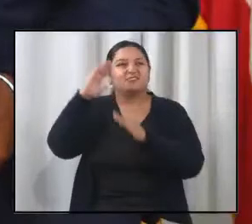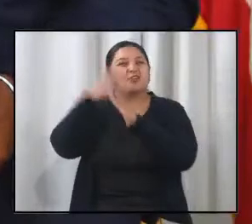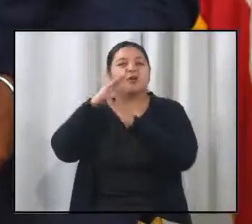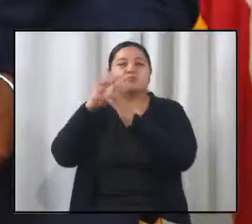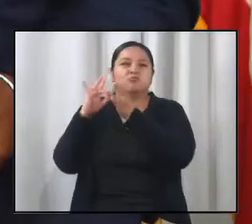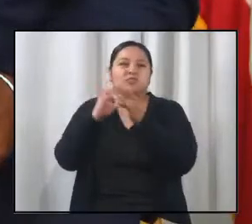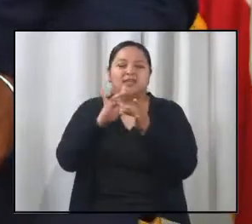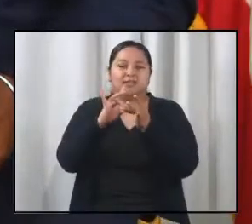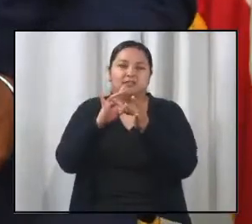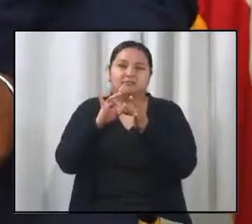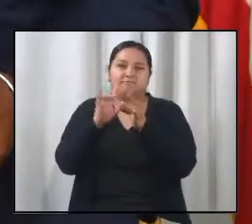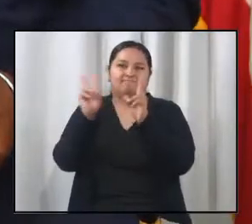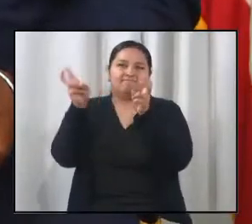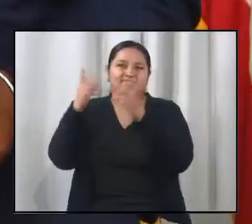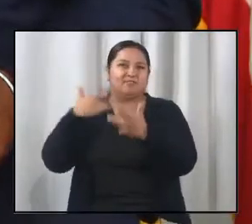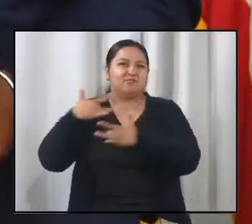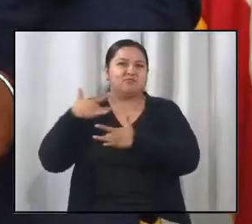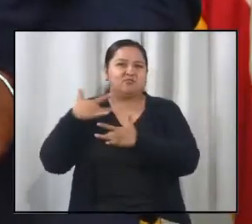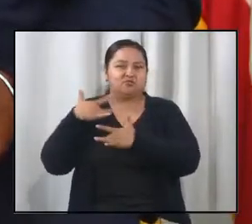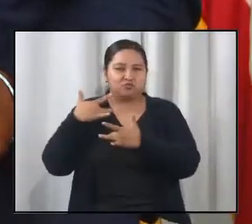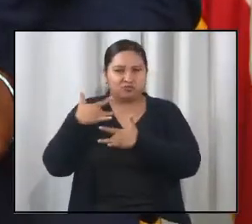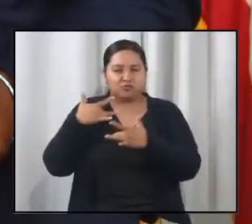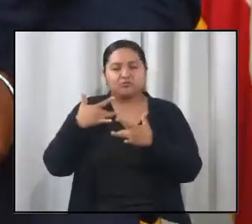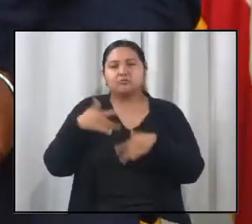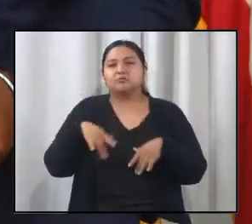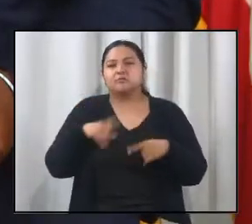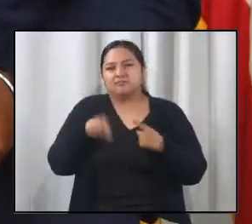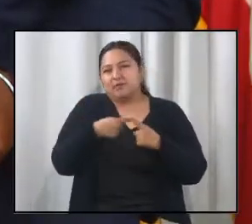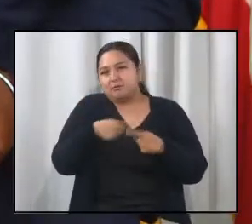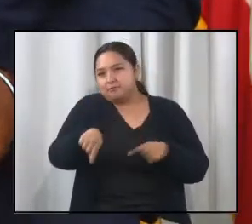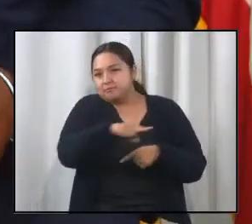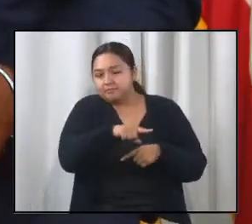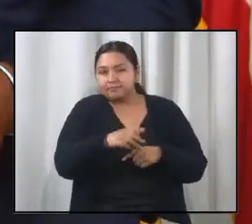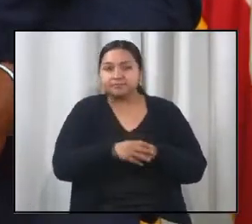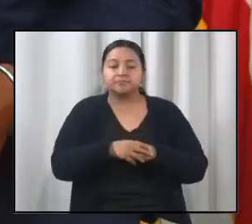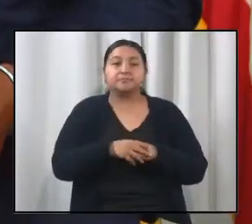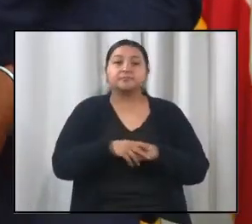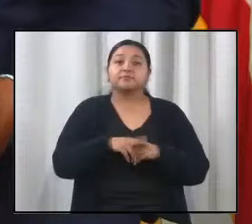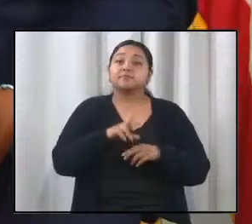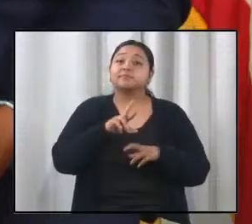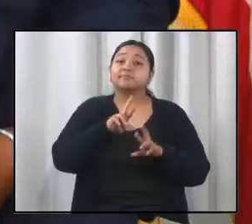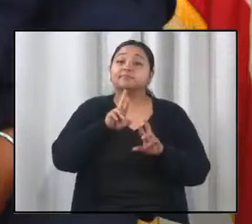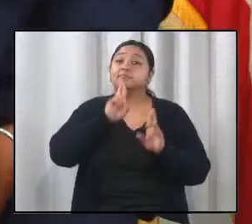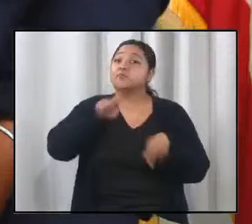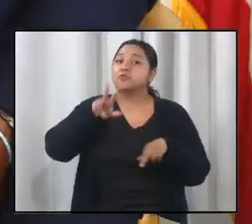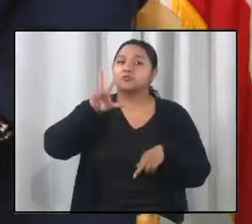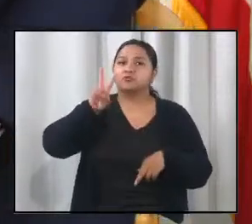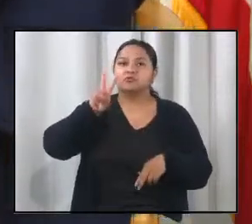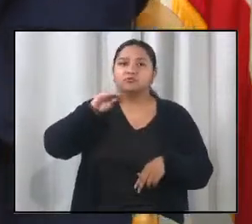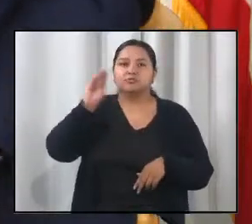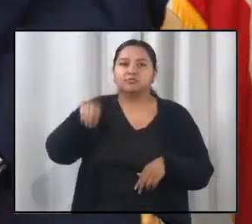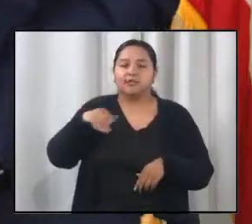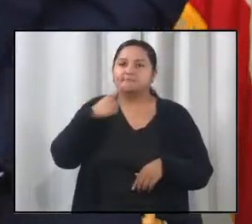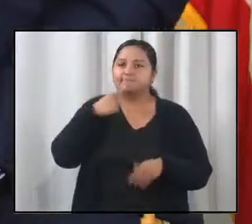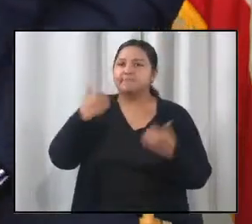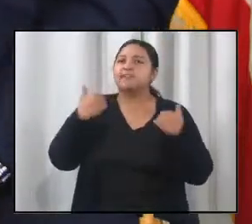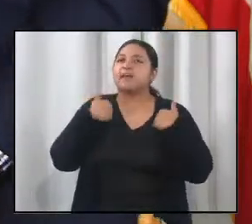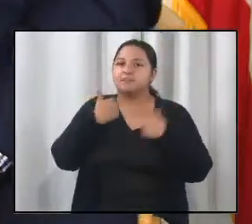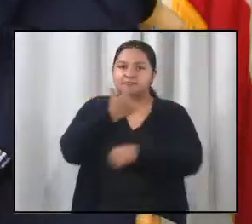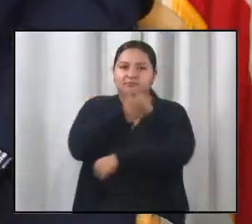wellness concern from people surveyed, and 32% reported having a substance use